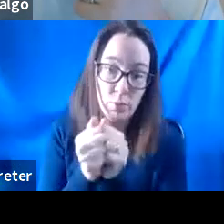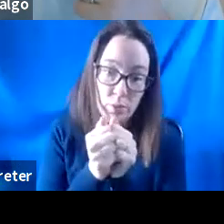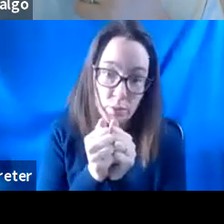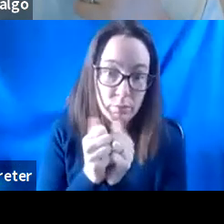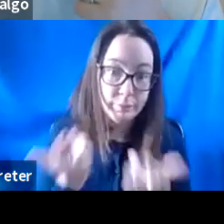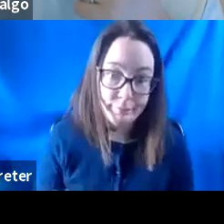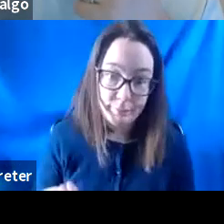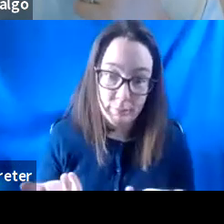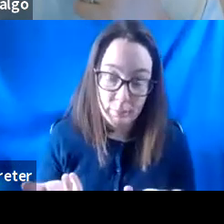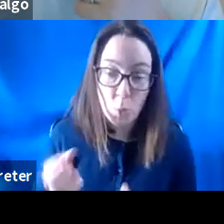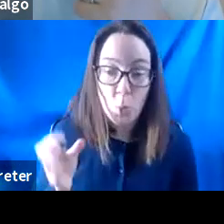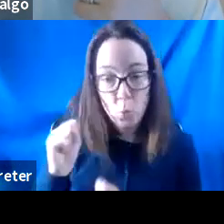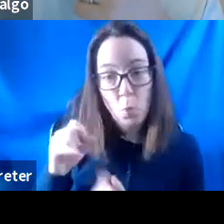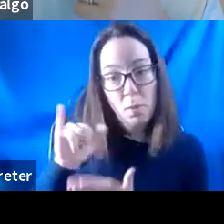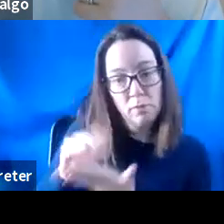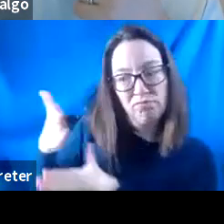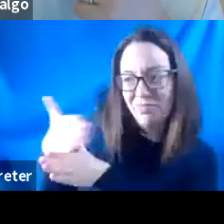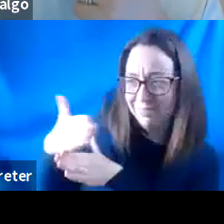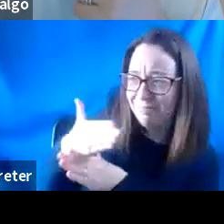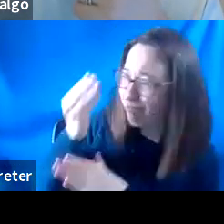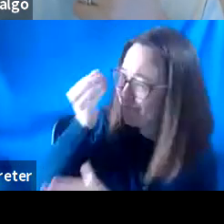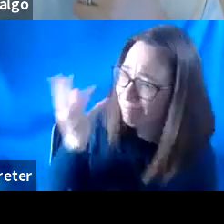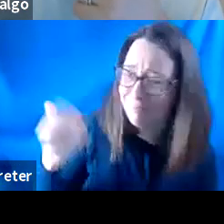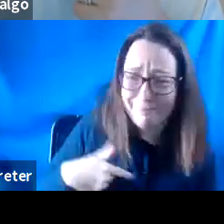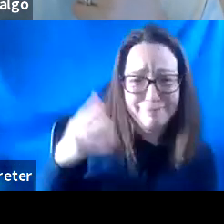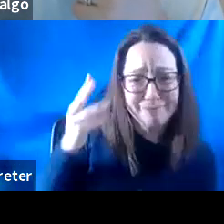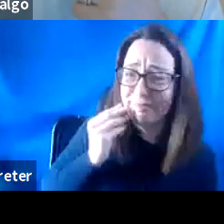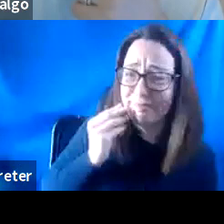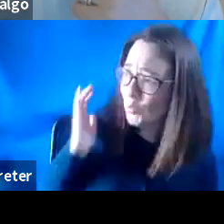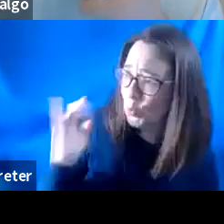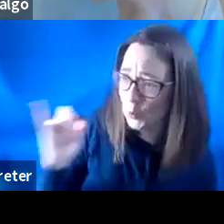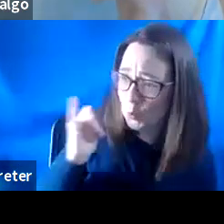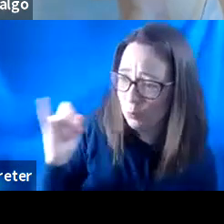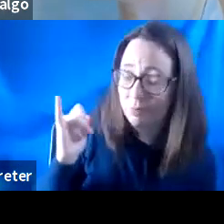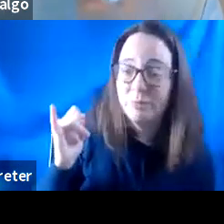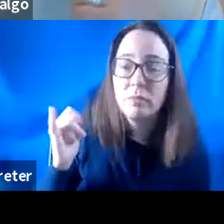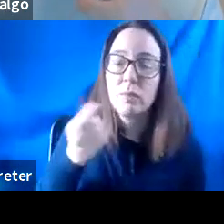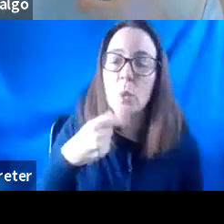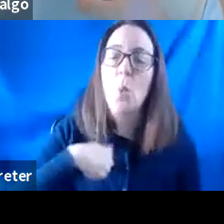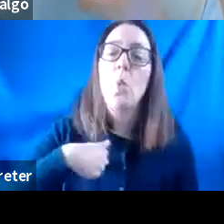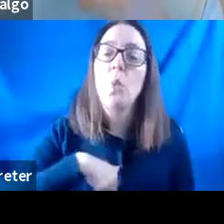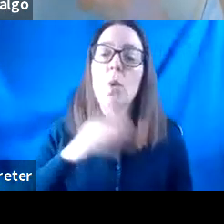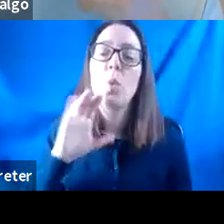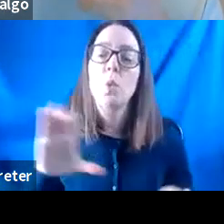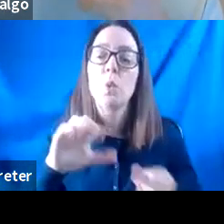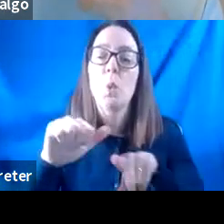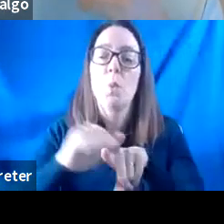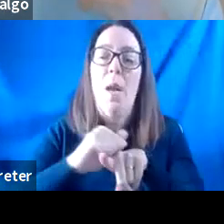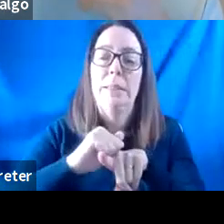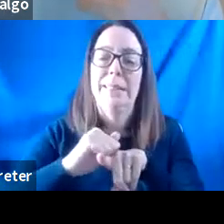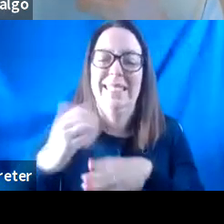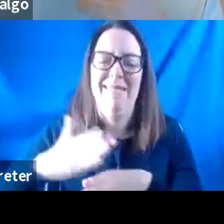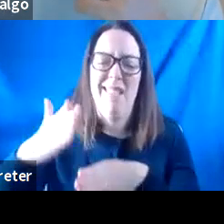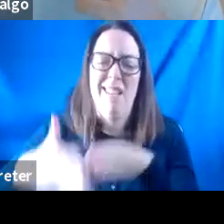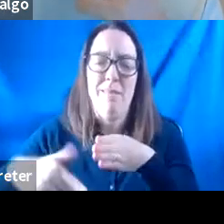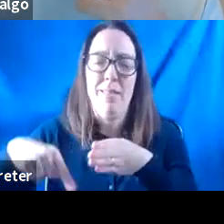feel more open. And the process that we're going to do a practice at the end, a compassion practice for healing racism, and that